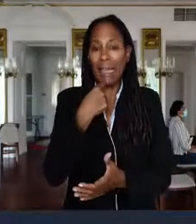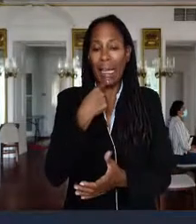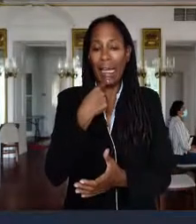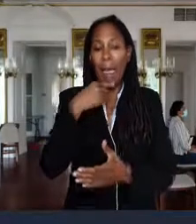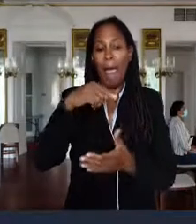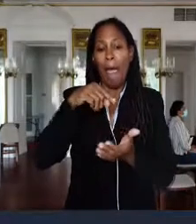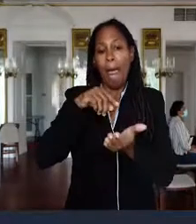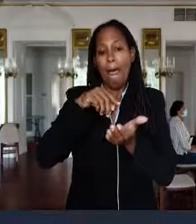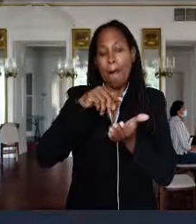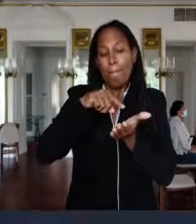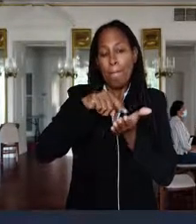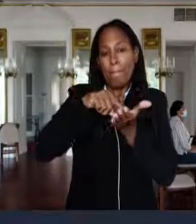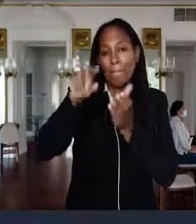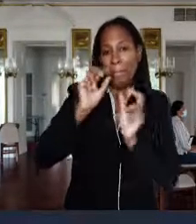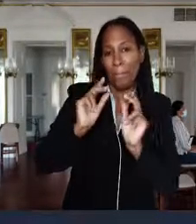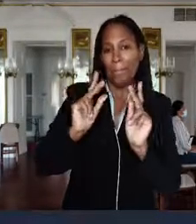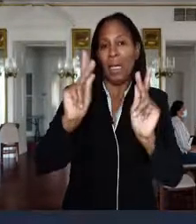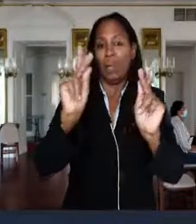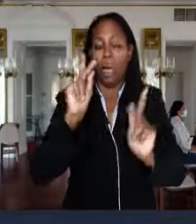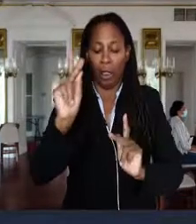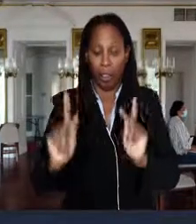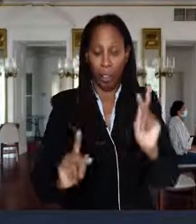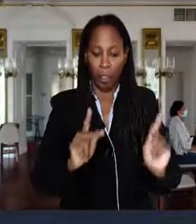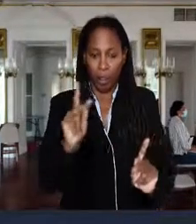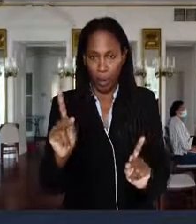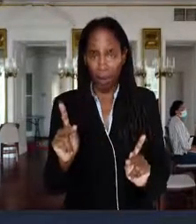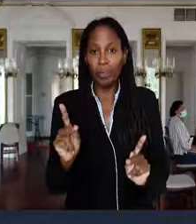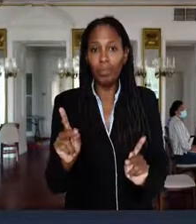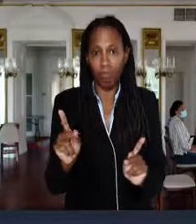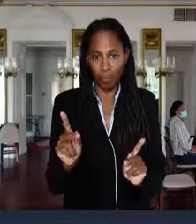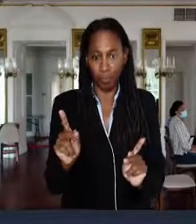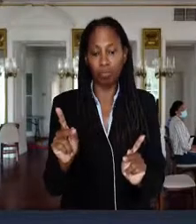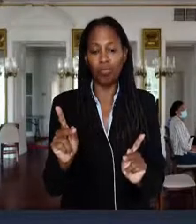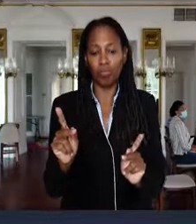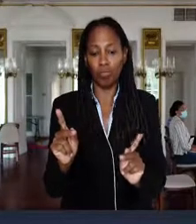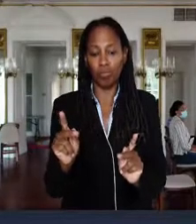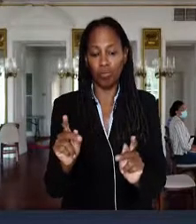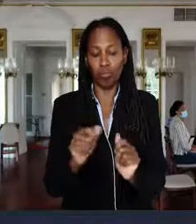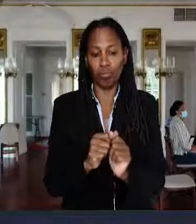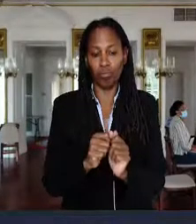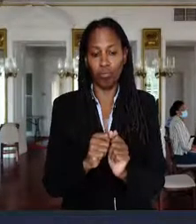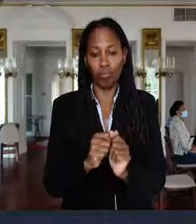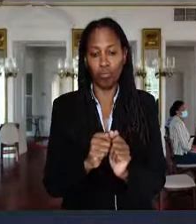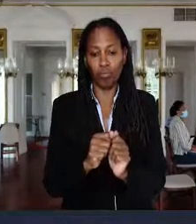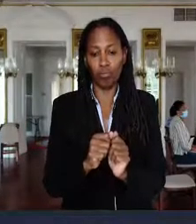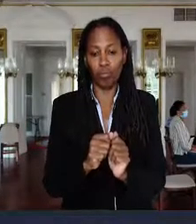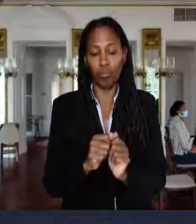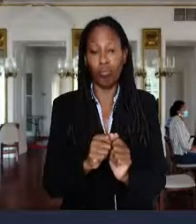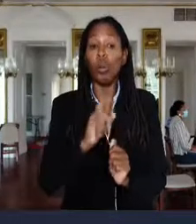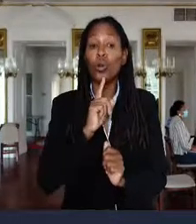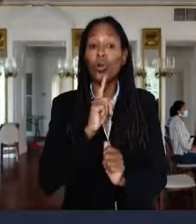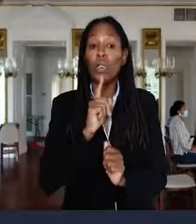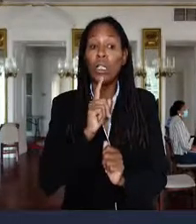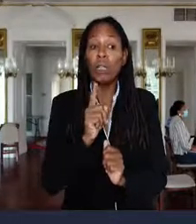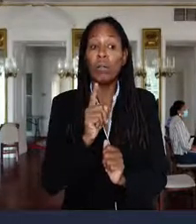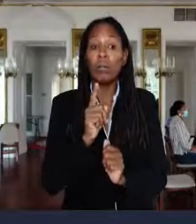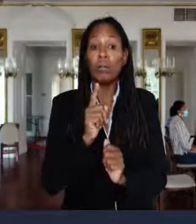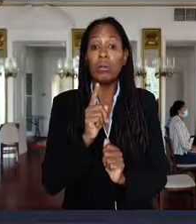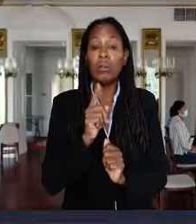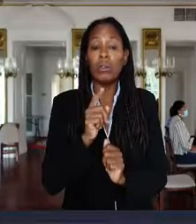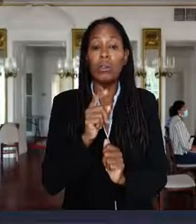owe them. So far, once we issue that, the Brian Roach administration have actually issued more than